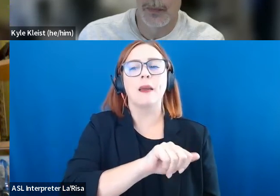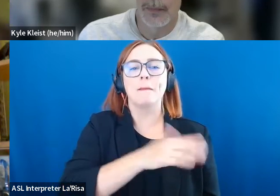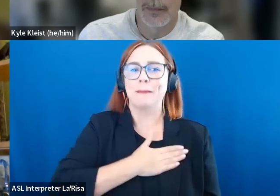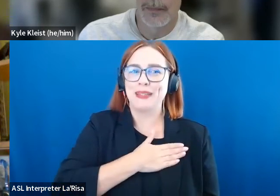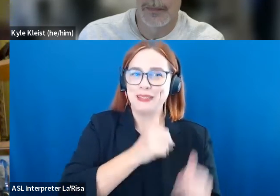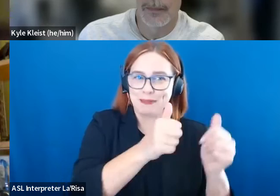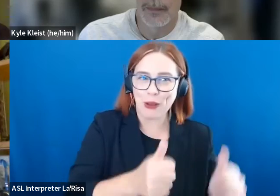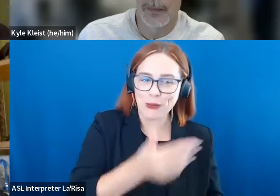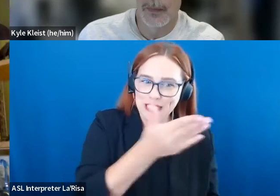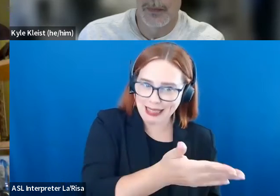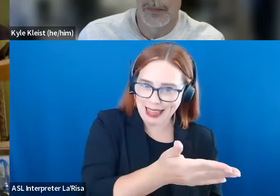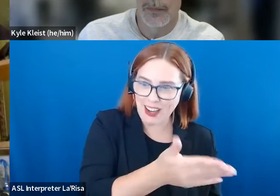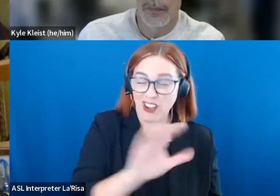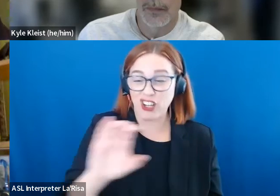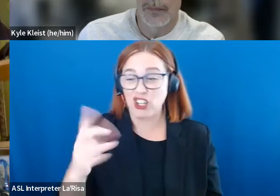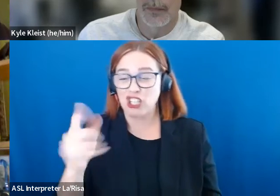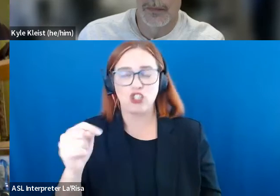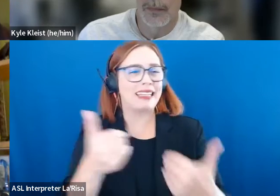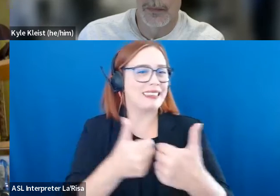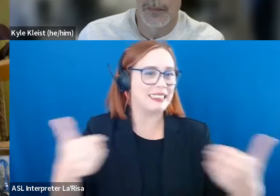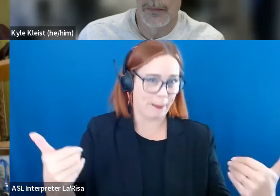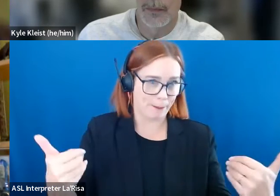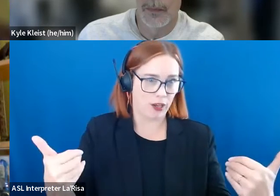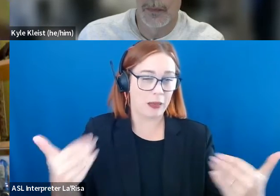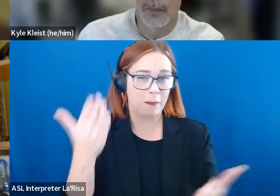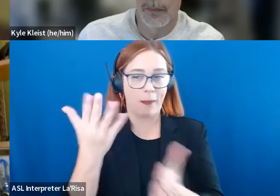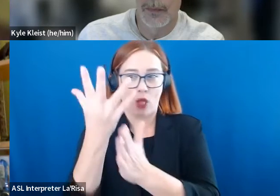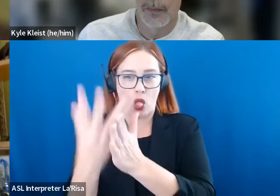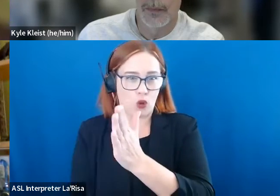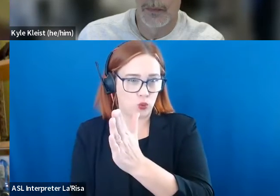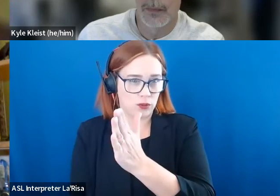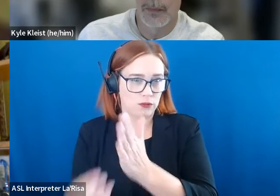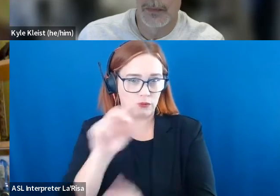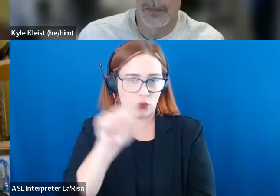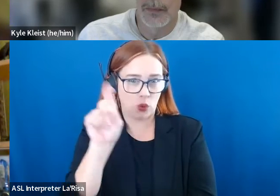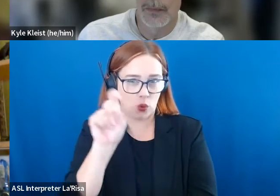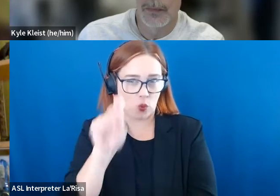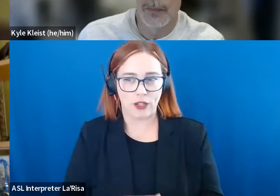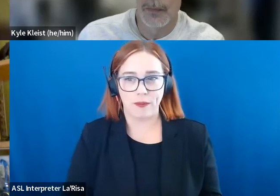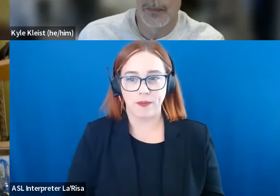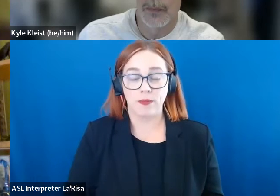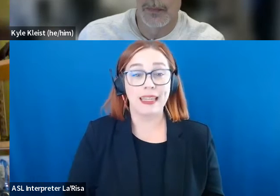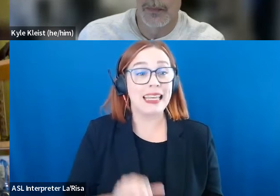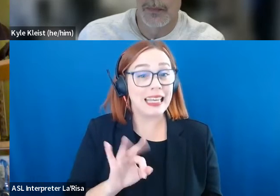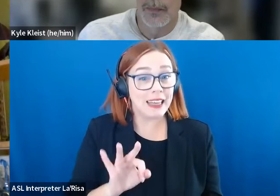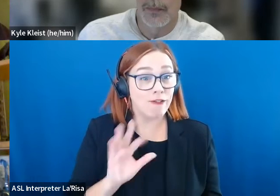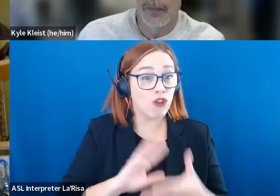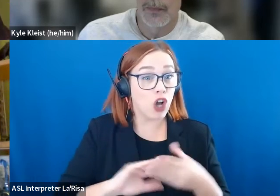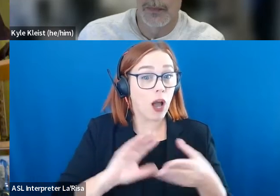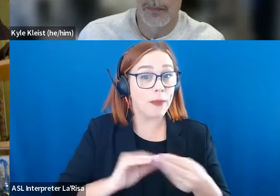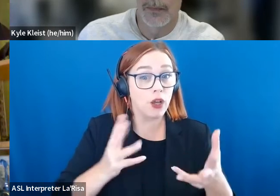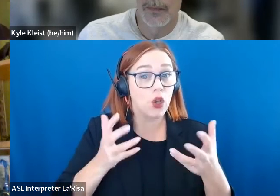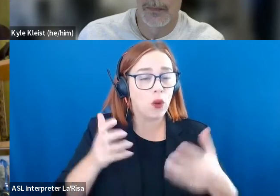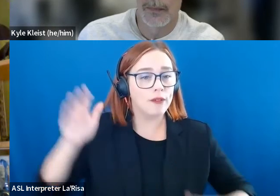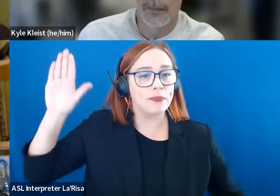chat. And to ask questions or make a comment, you can also select the hand option on the menu bar that allows us to know that